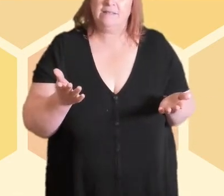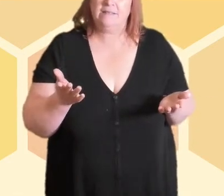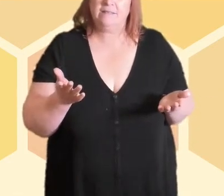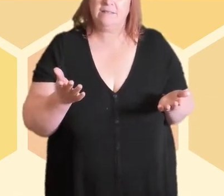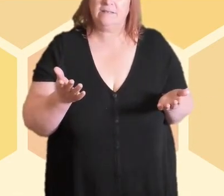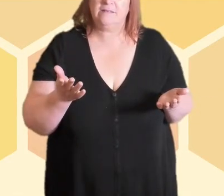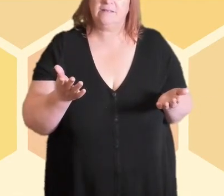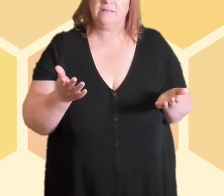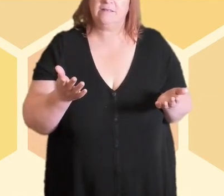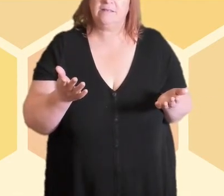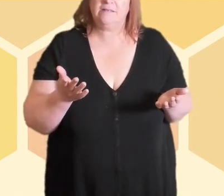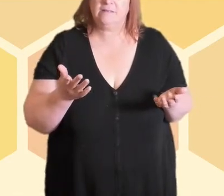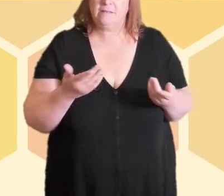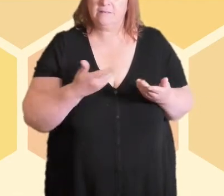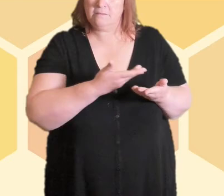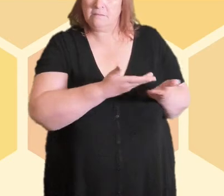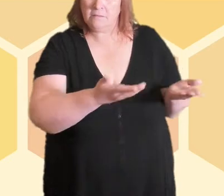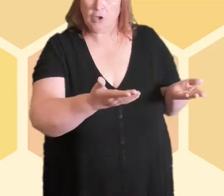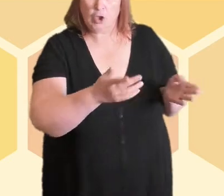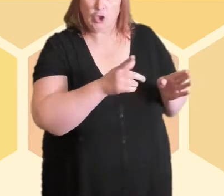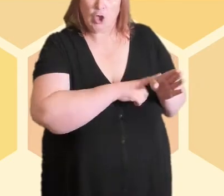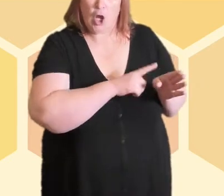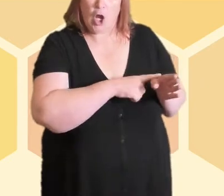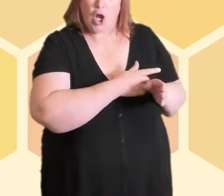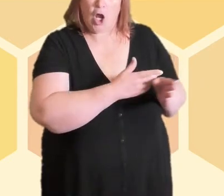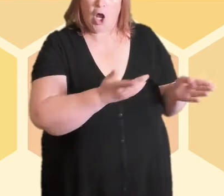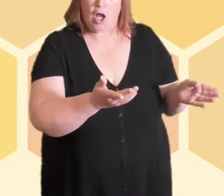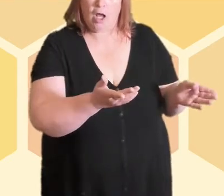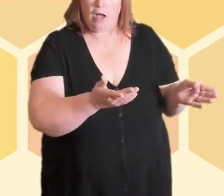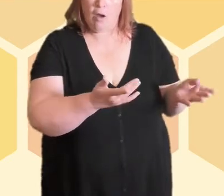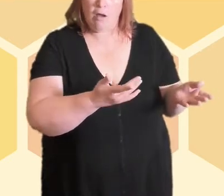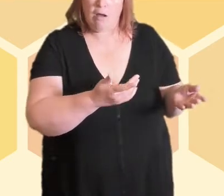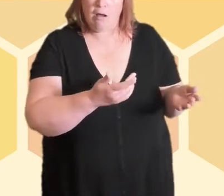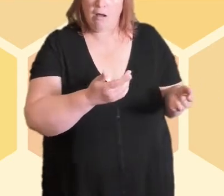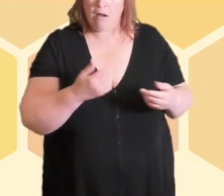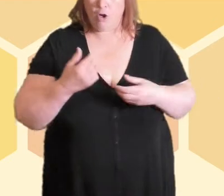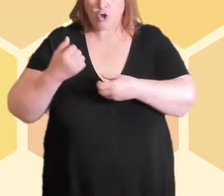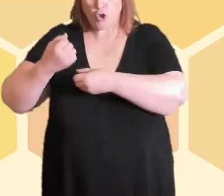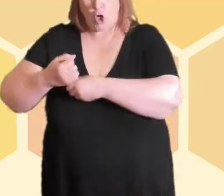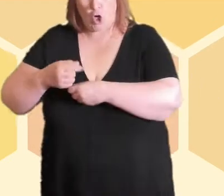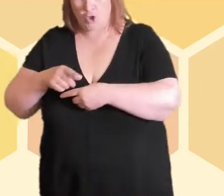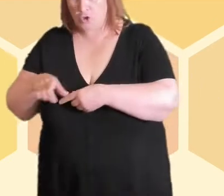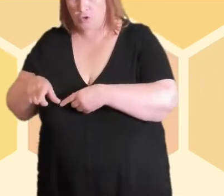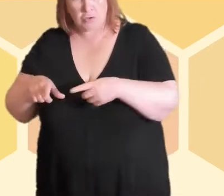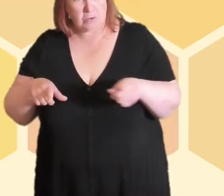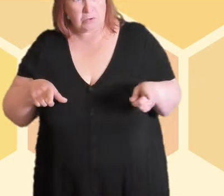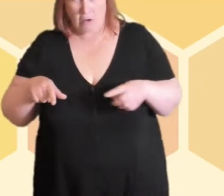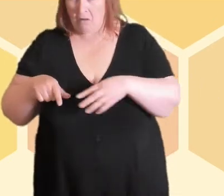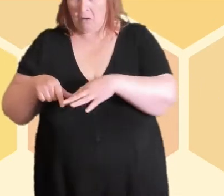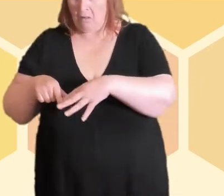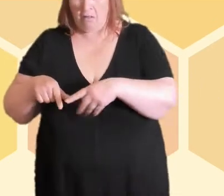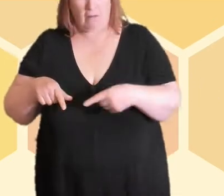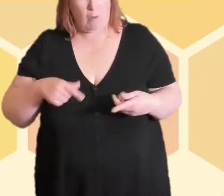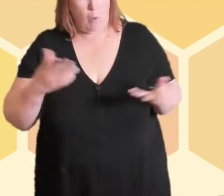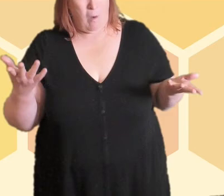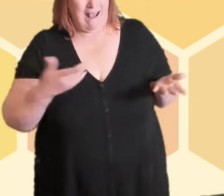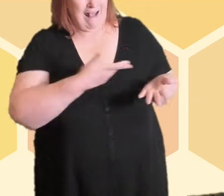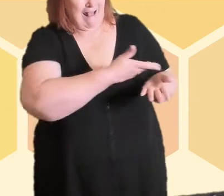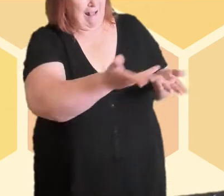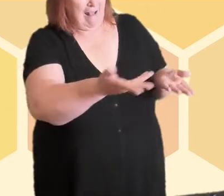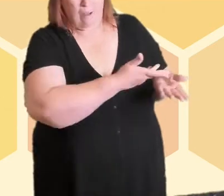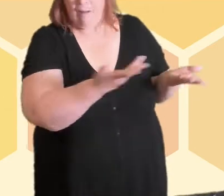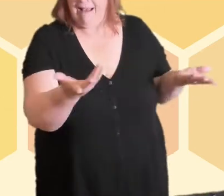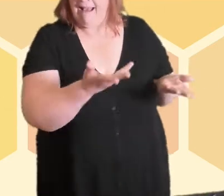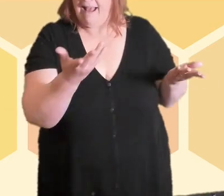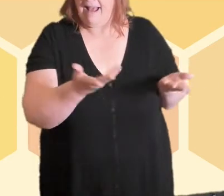if these young ones are not in our churches, where are they?